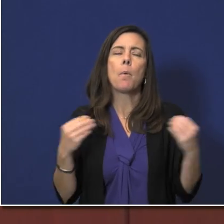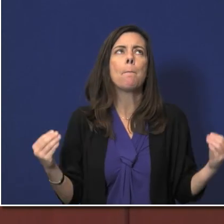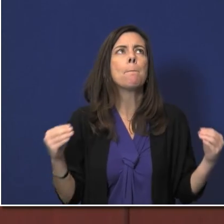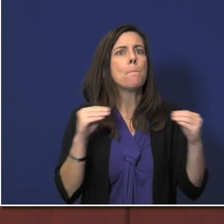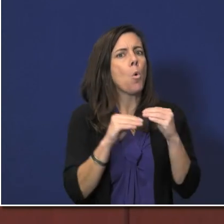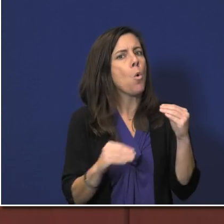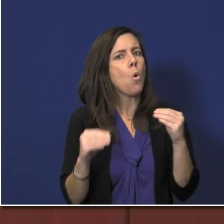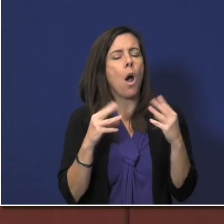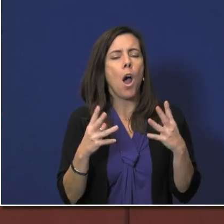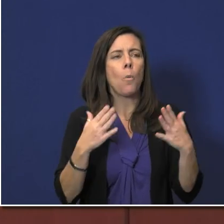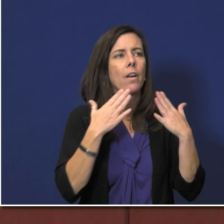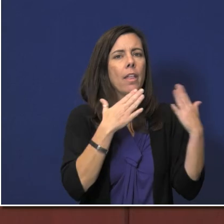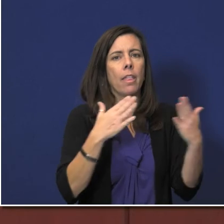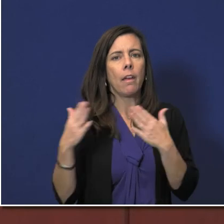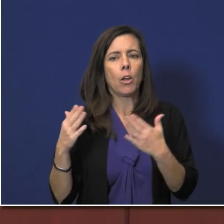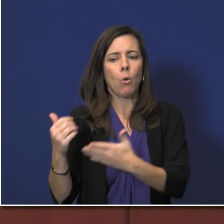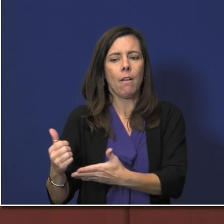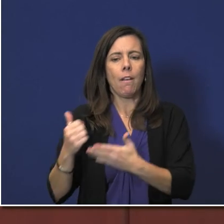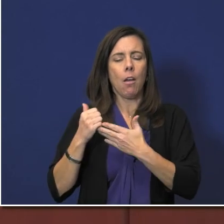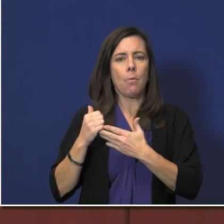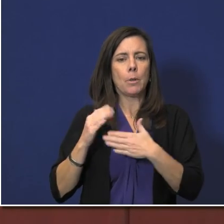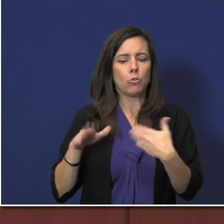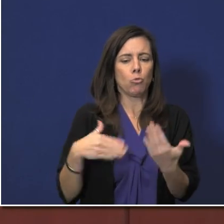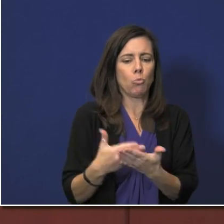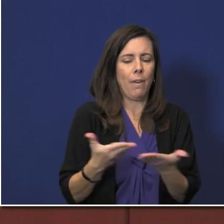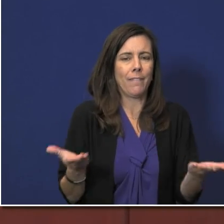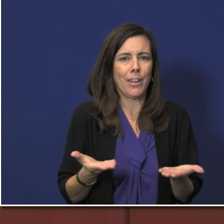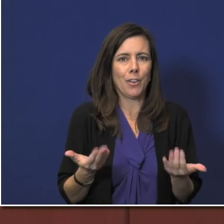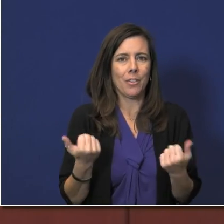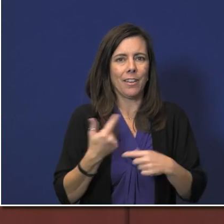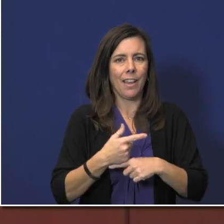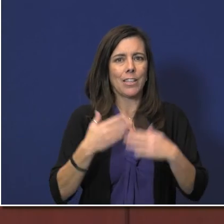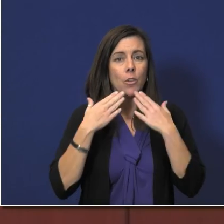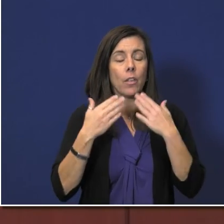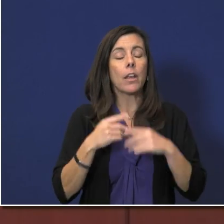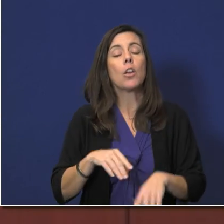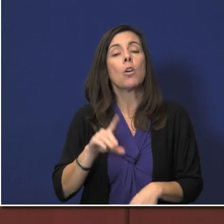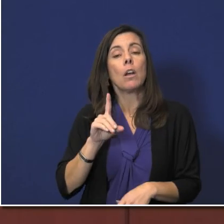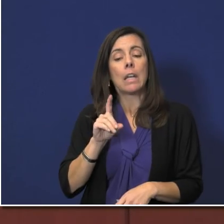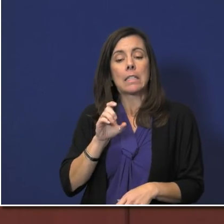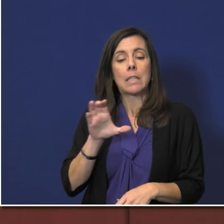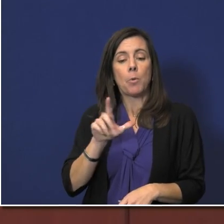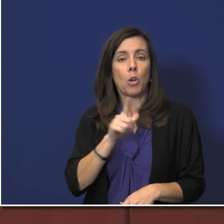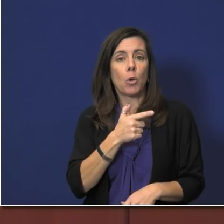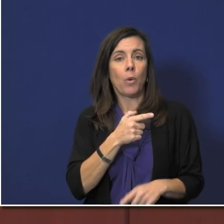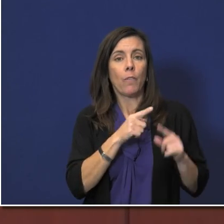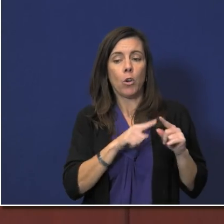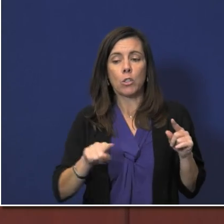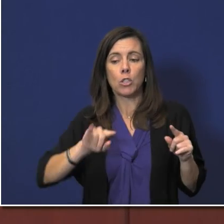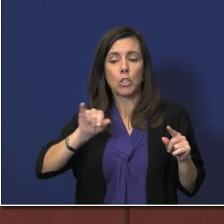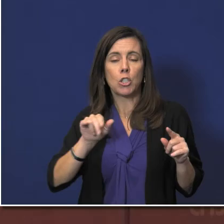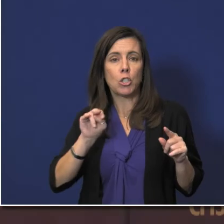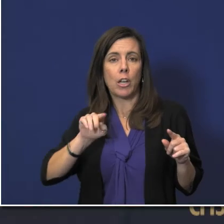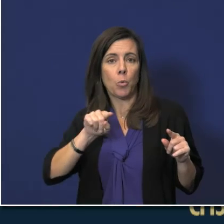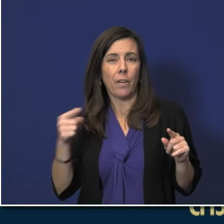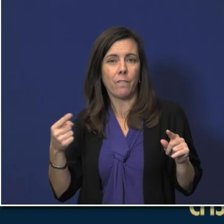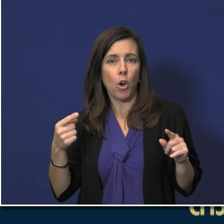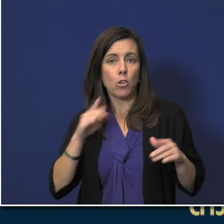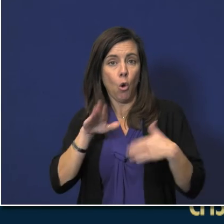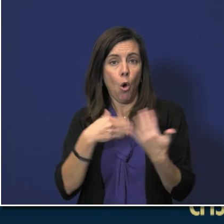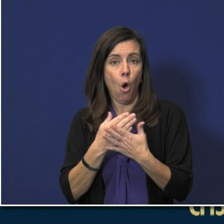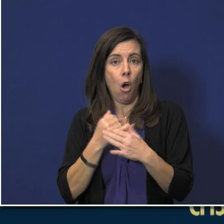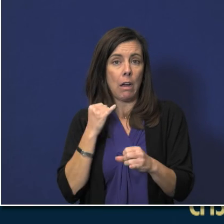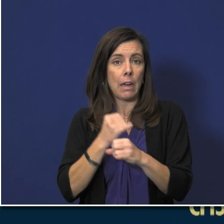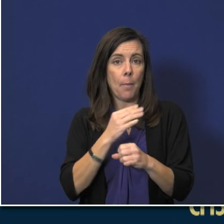more that got us to this point. So thank you for that. December 21st through January 1st, all campuses and